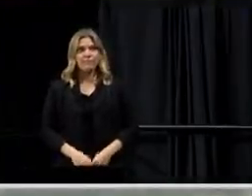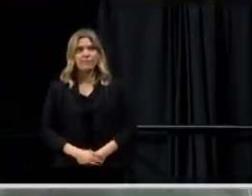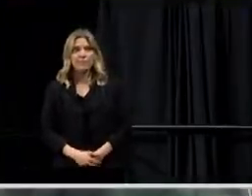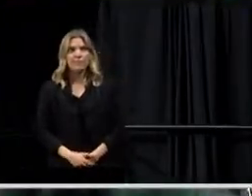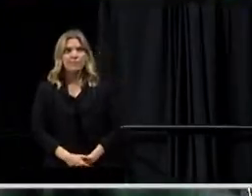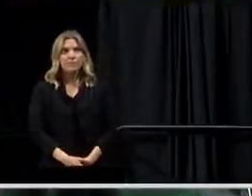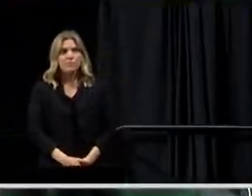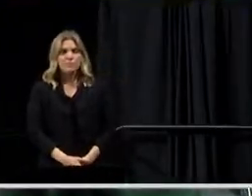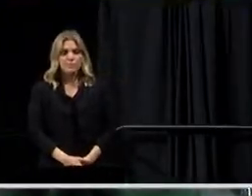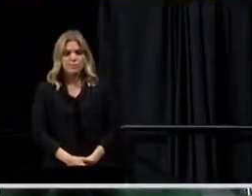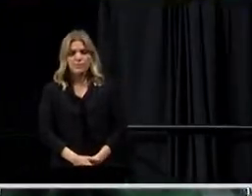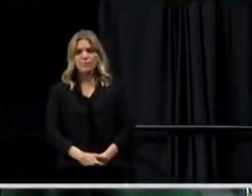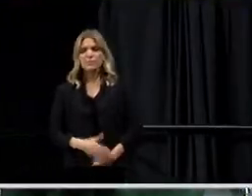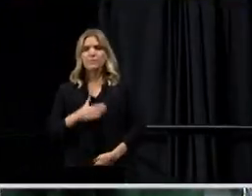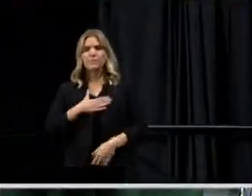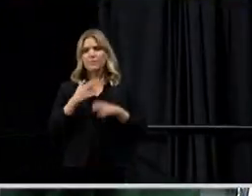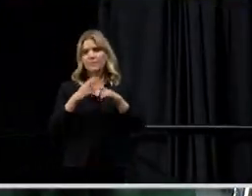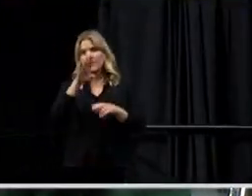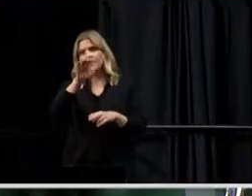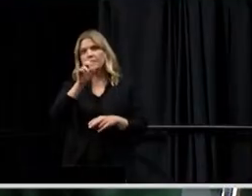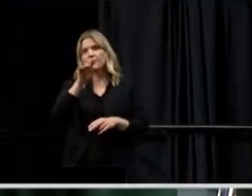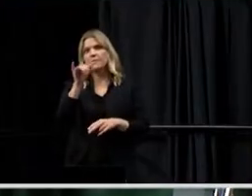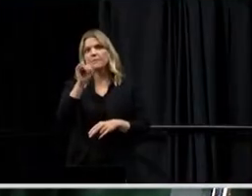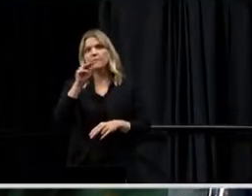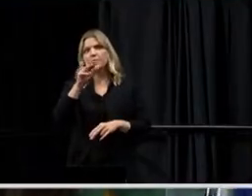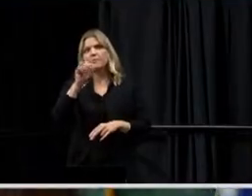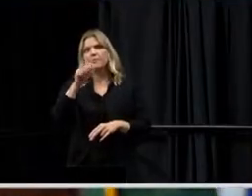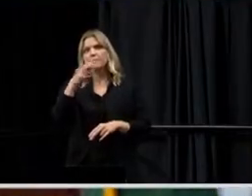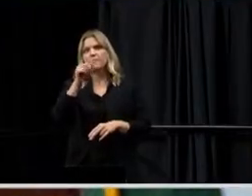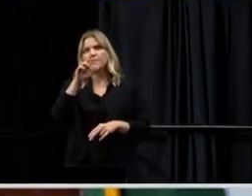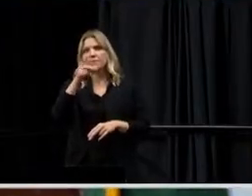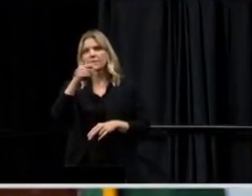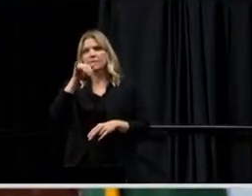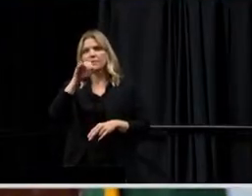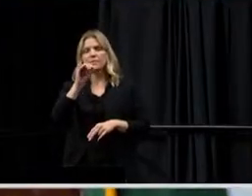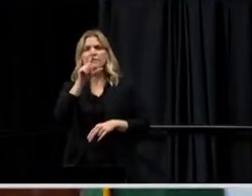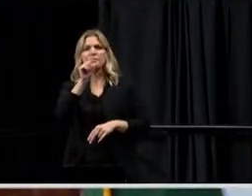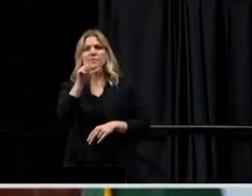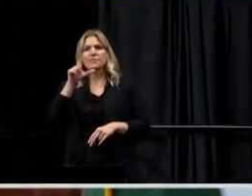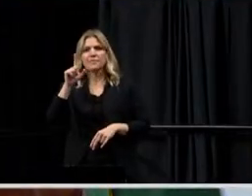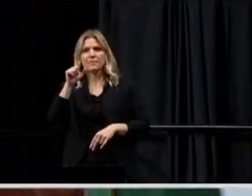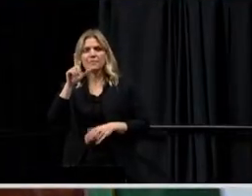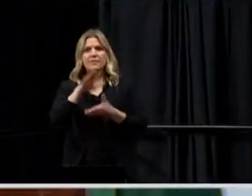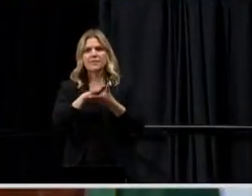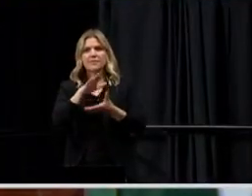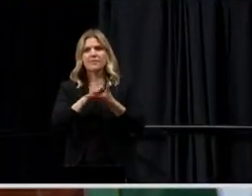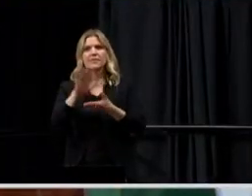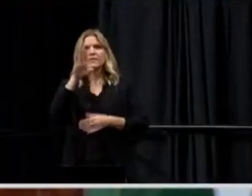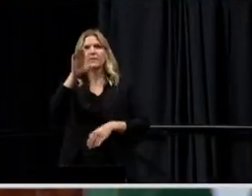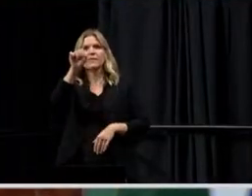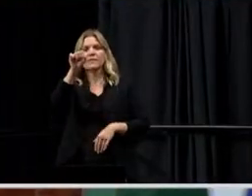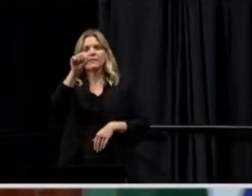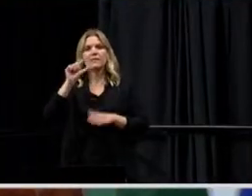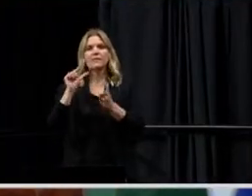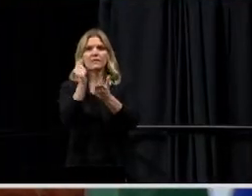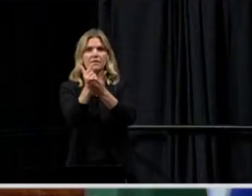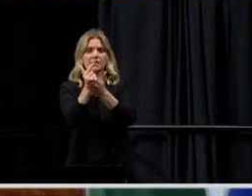Good afternoon. My name is Benjamin Shapir. Welcome to the 2021 Academies of Bryan Station